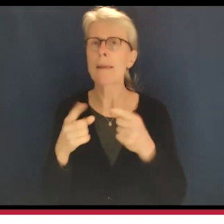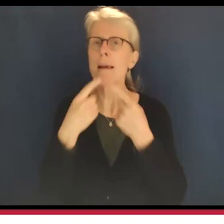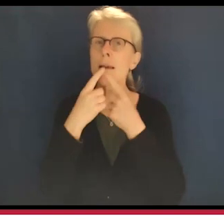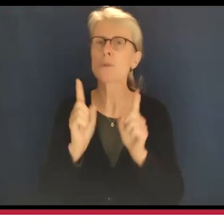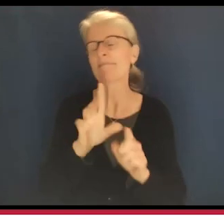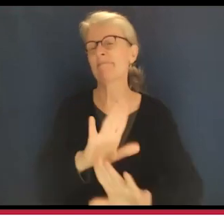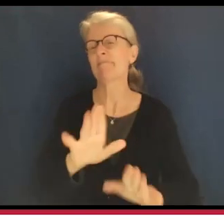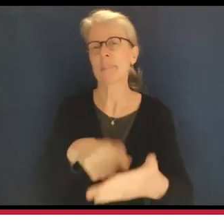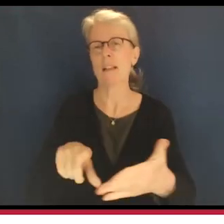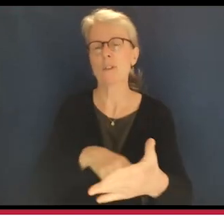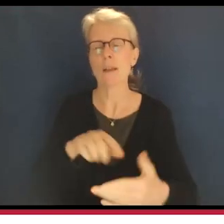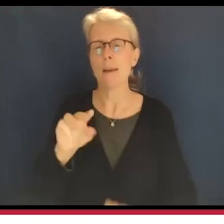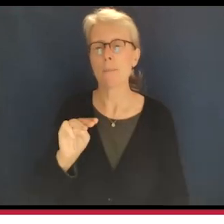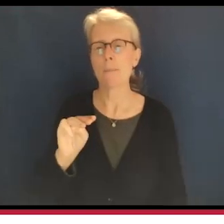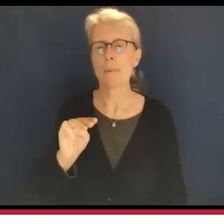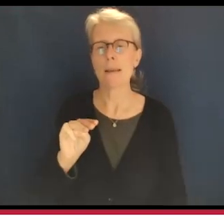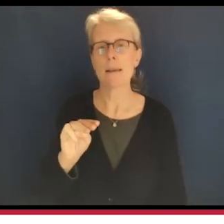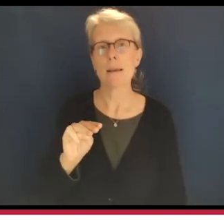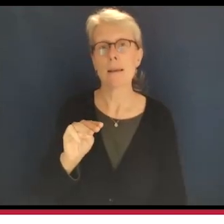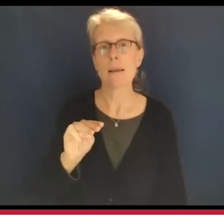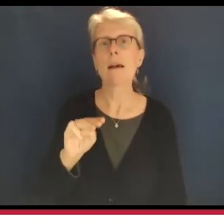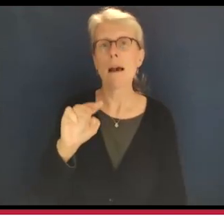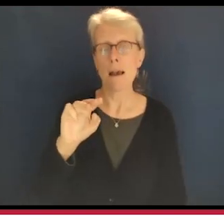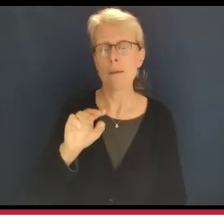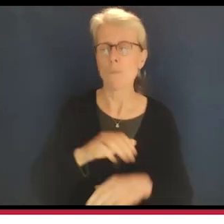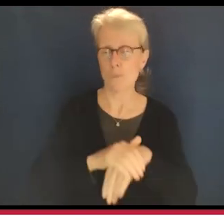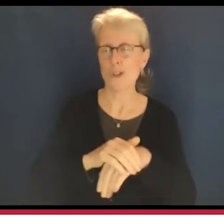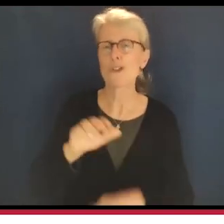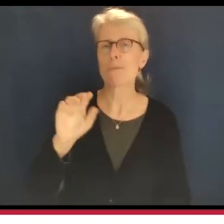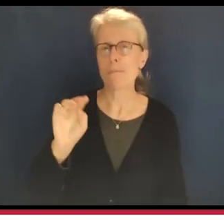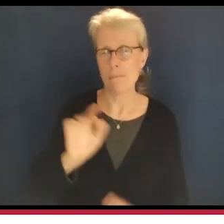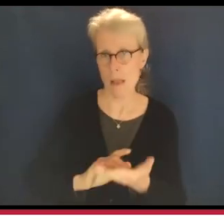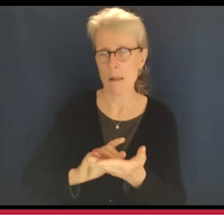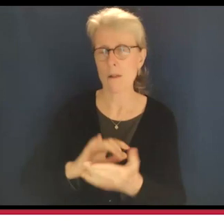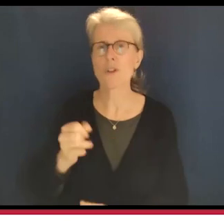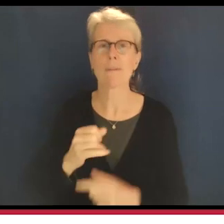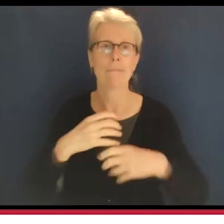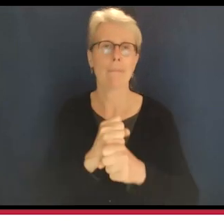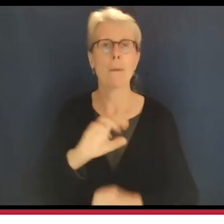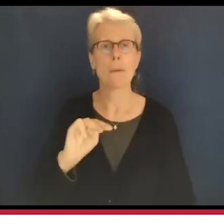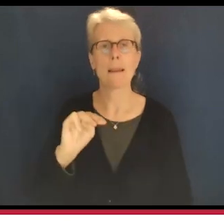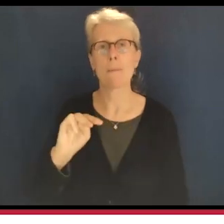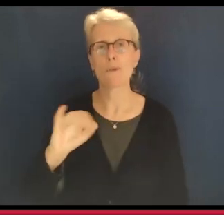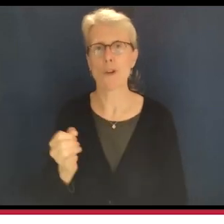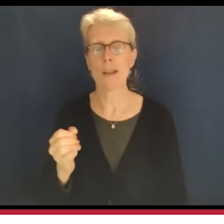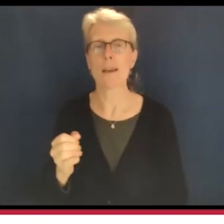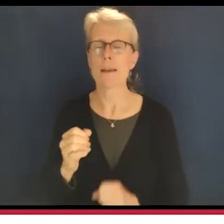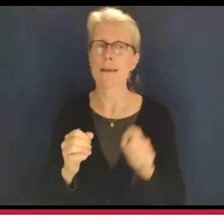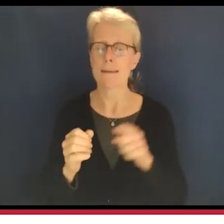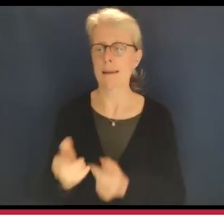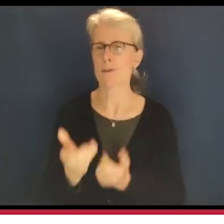were. The BMJ, the British Medical Journal, now called the BMJ, suggested that it was due to